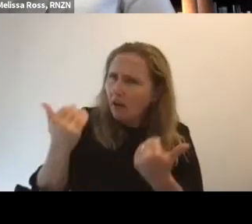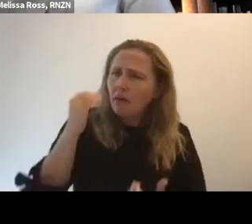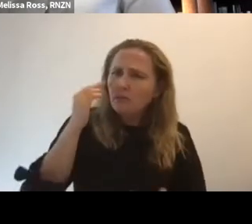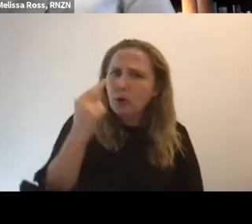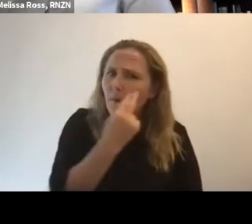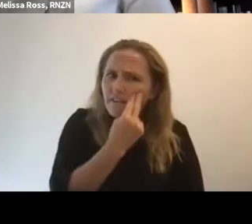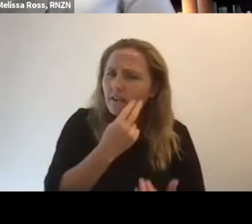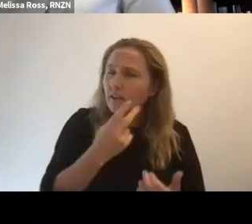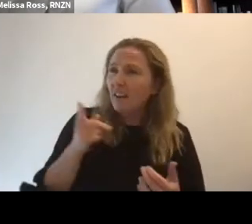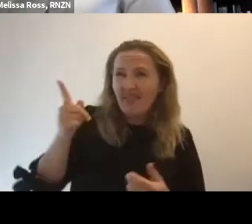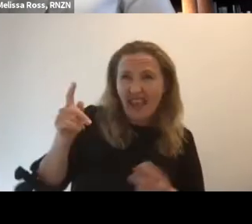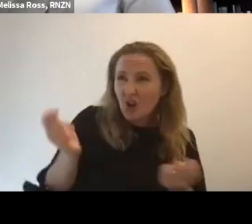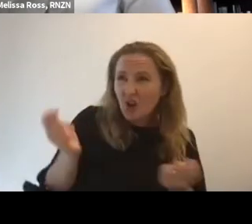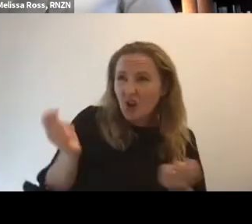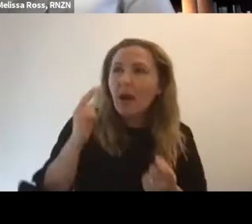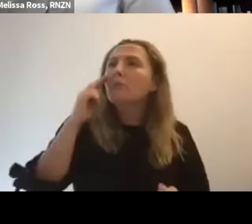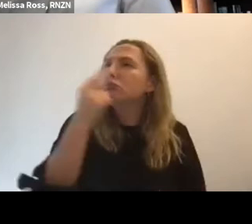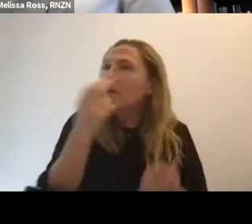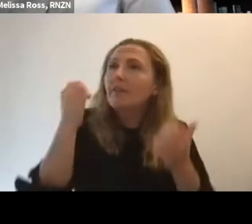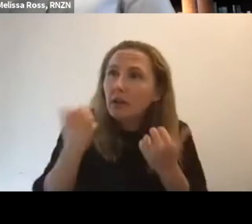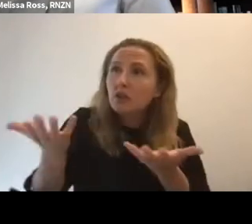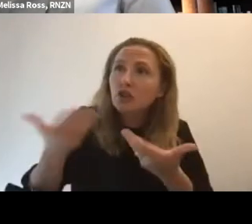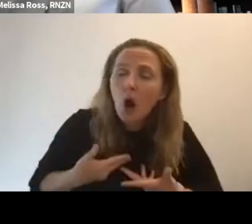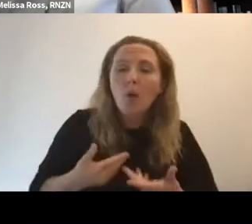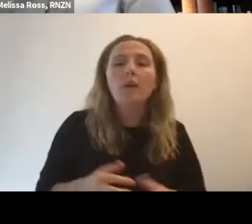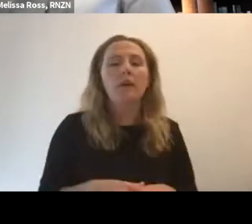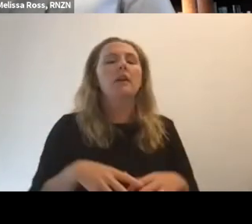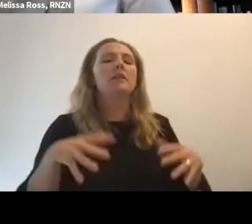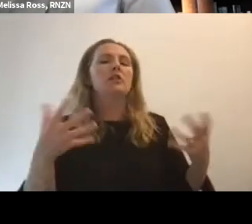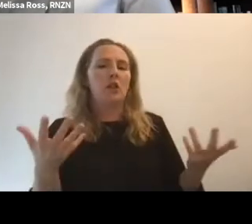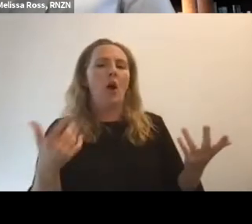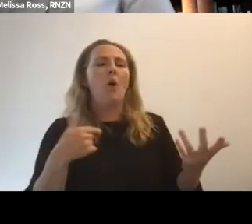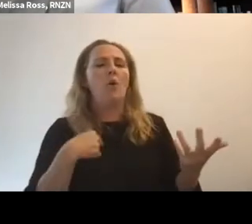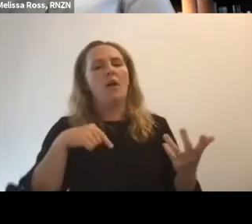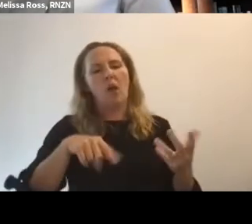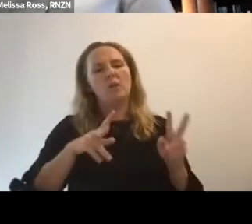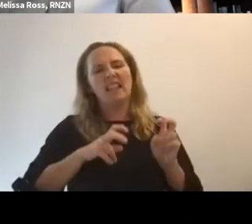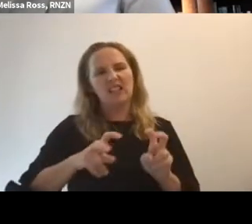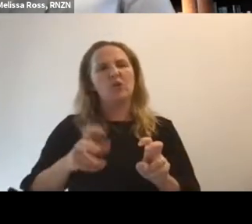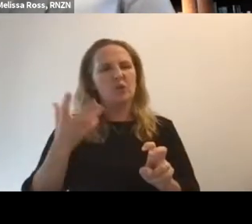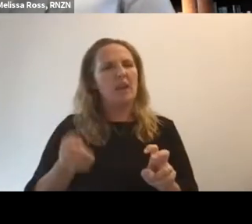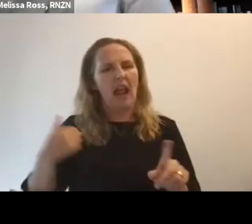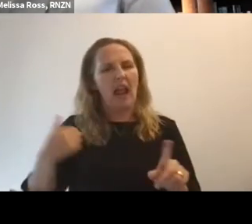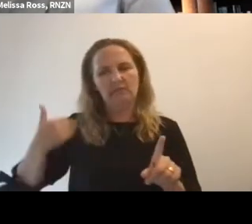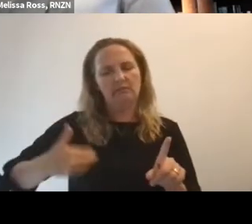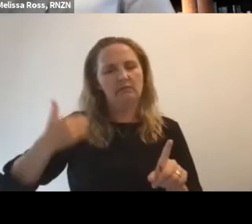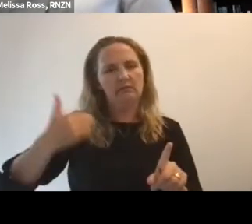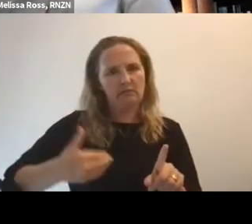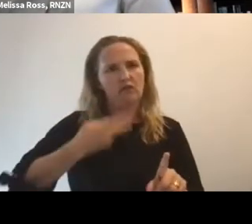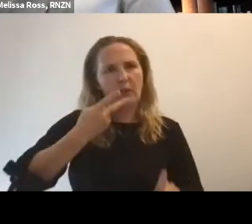were the types of challenges we were continually meeting over the last few years. And then finally, I